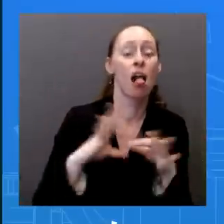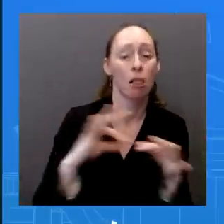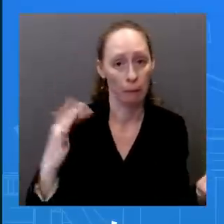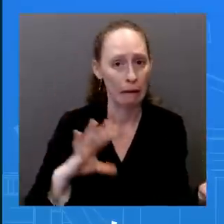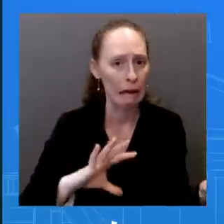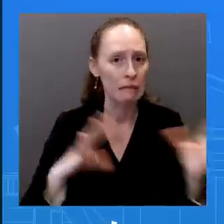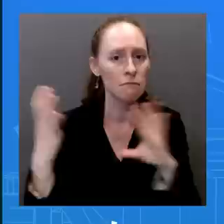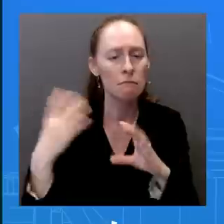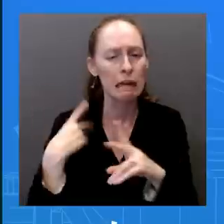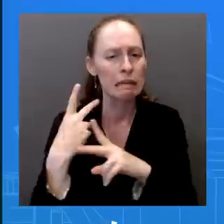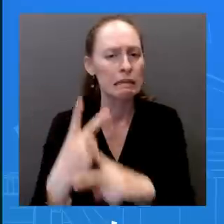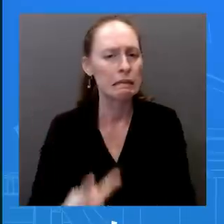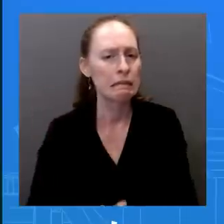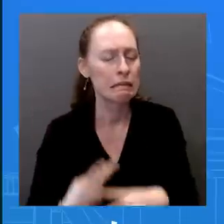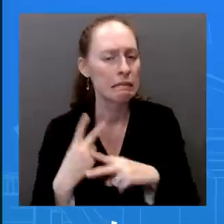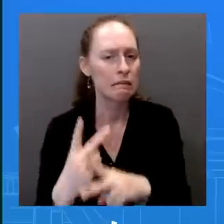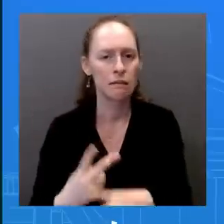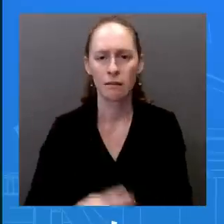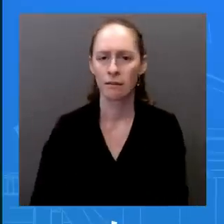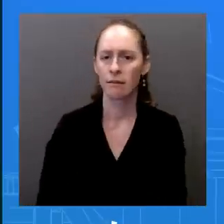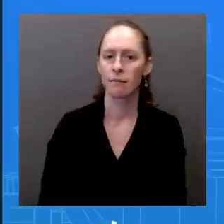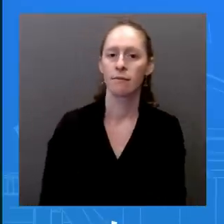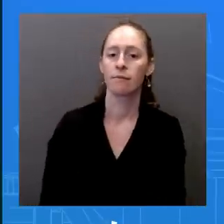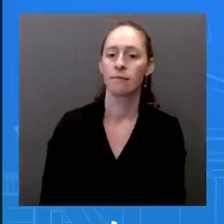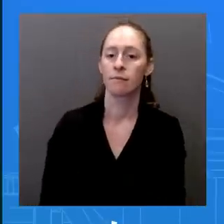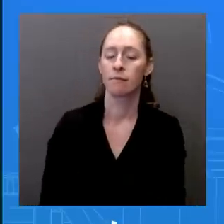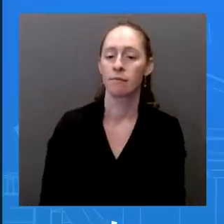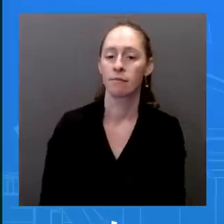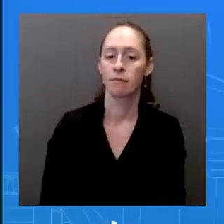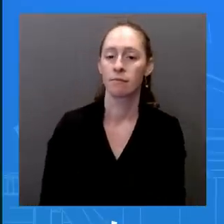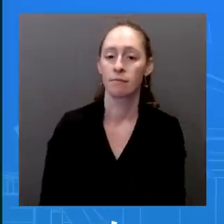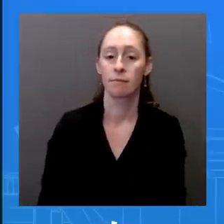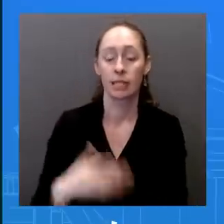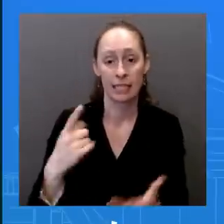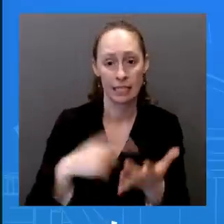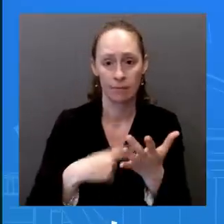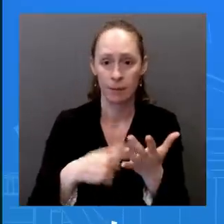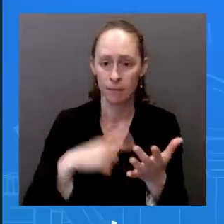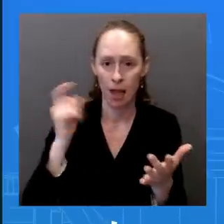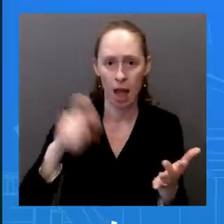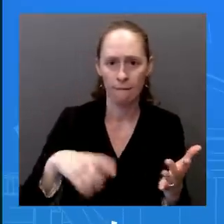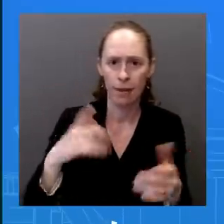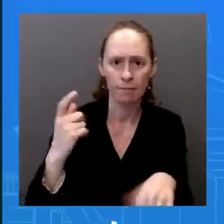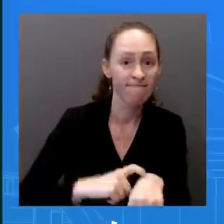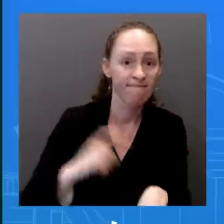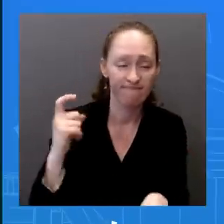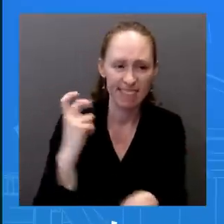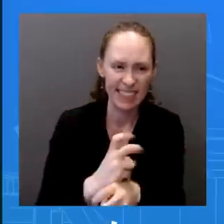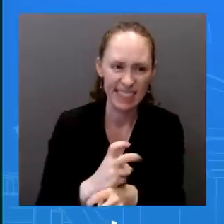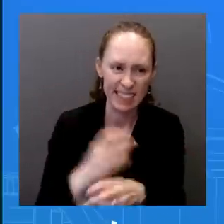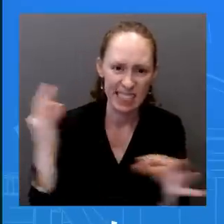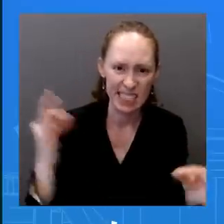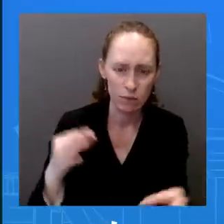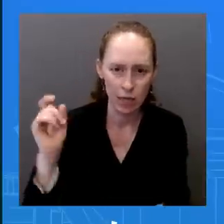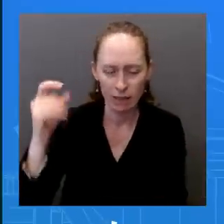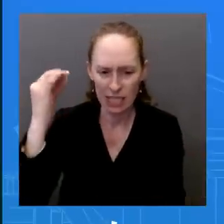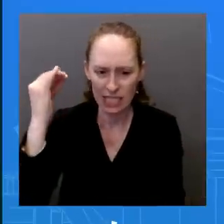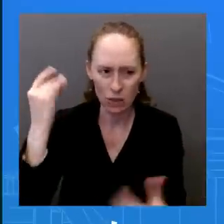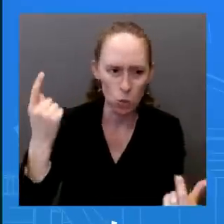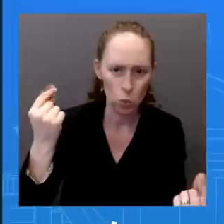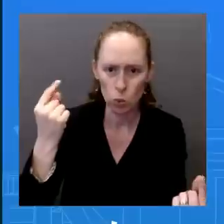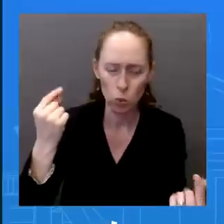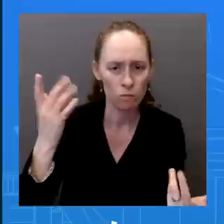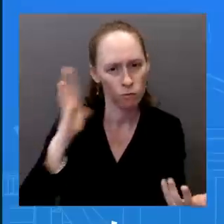home. The Russians understand what we are prepared to do. And from our perspective, it really is up